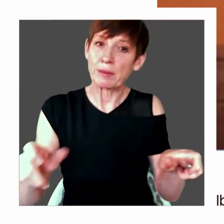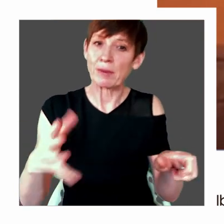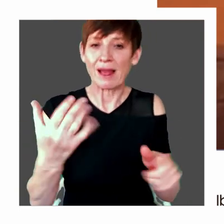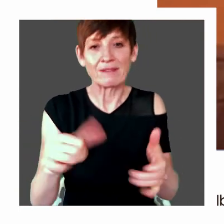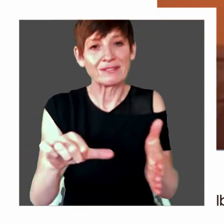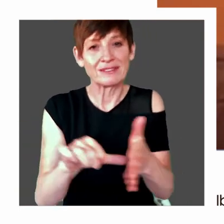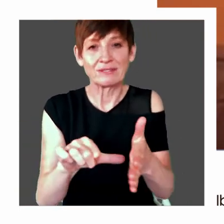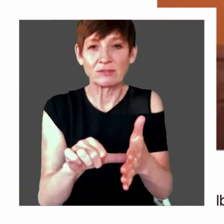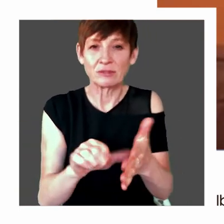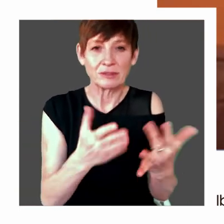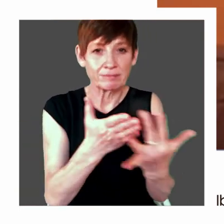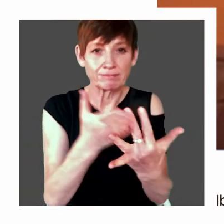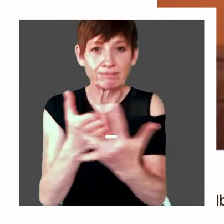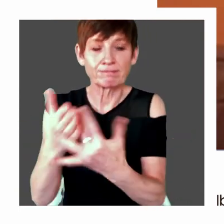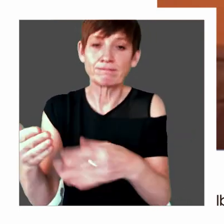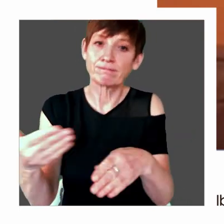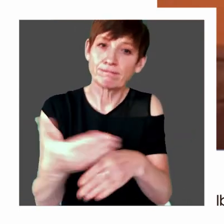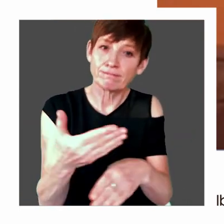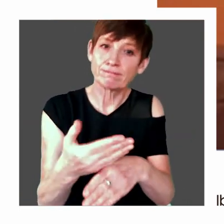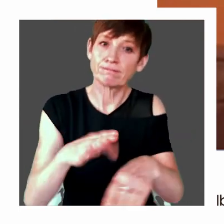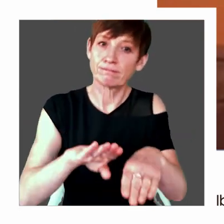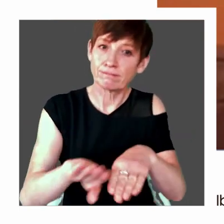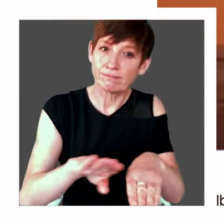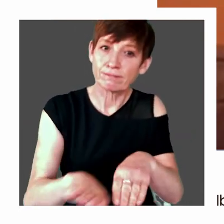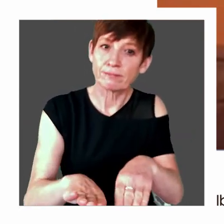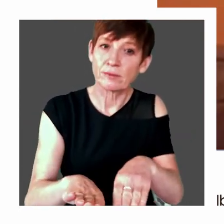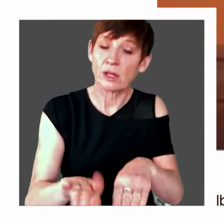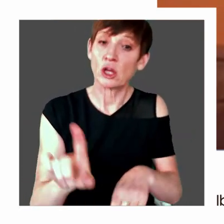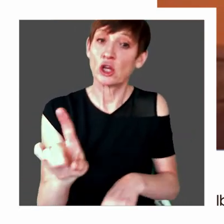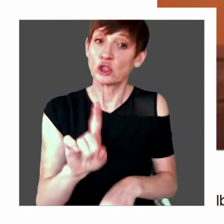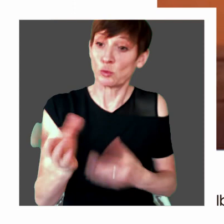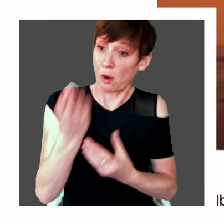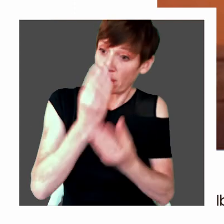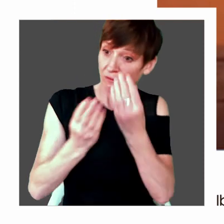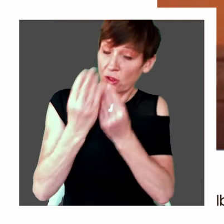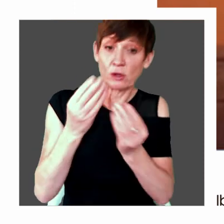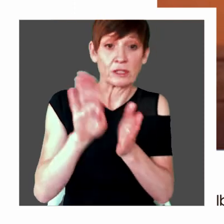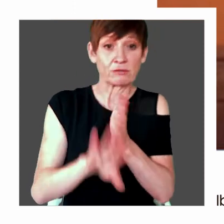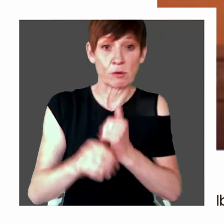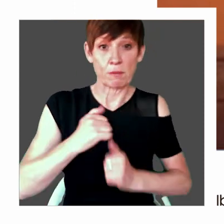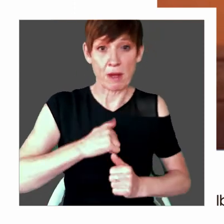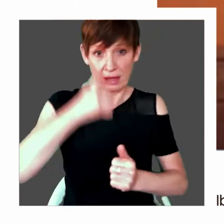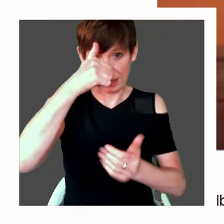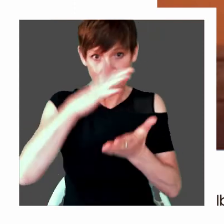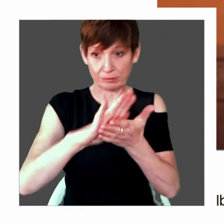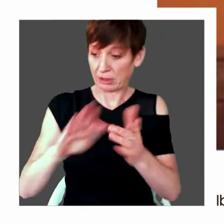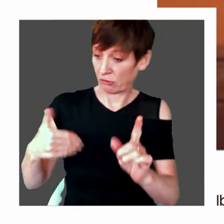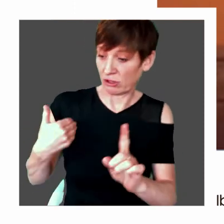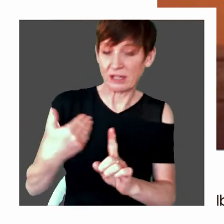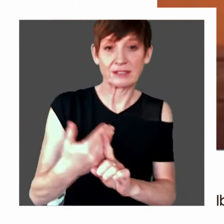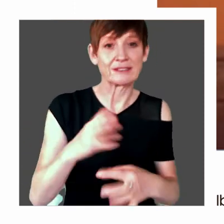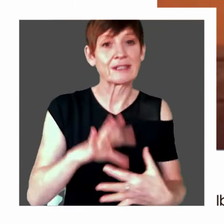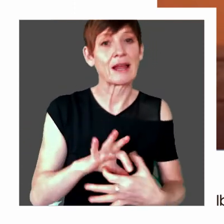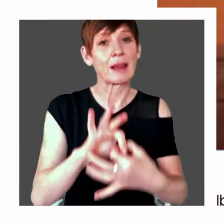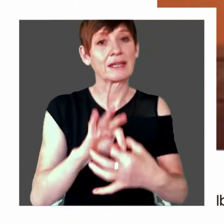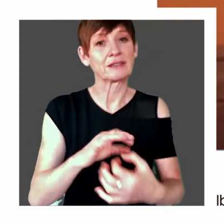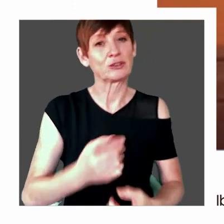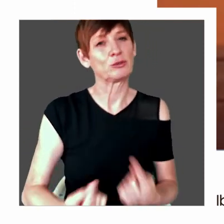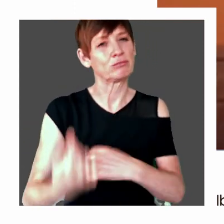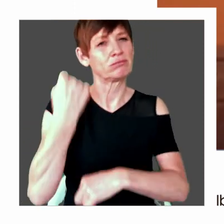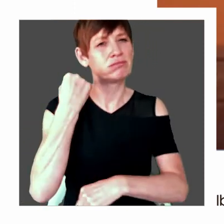that. All the stuff I've learned from, it's been from my experience in the different roles I am doing.